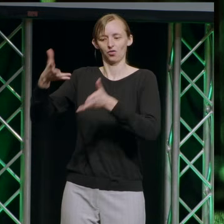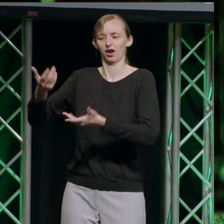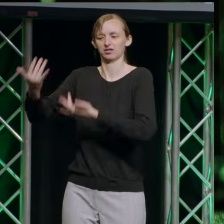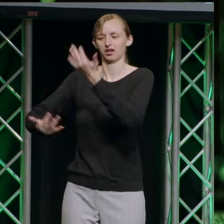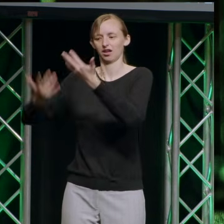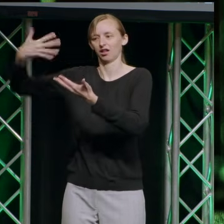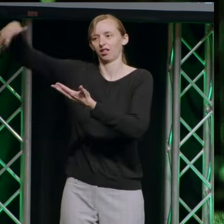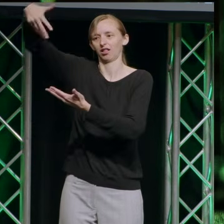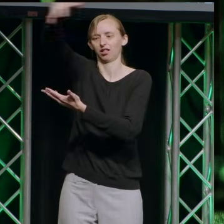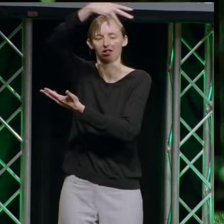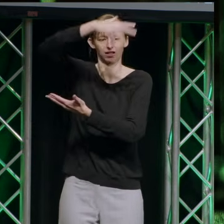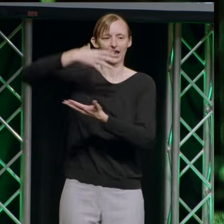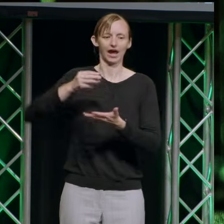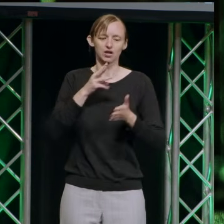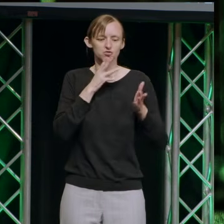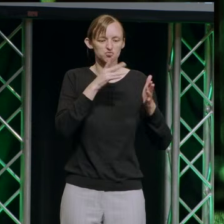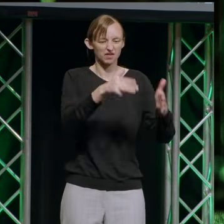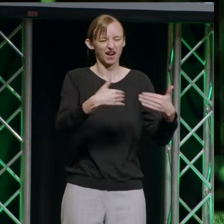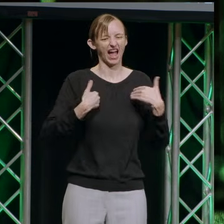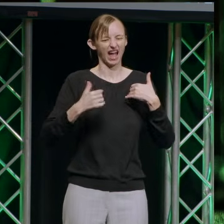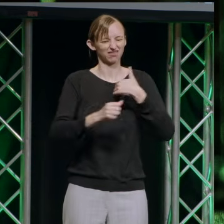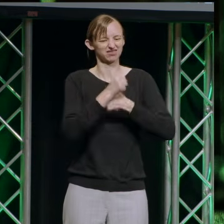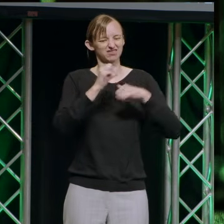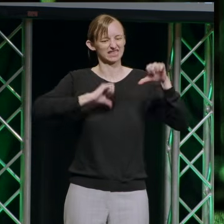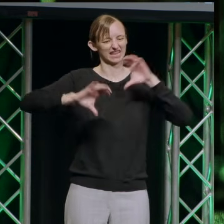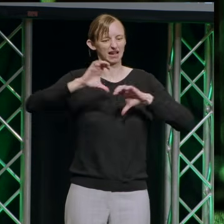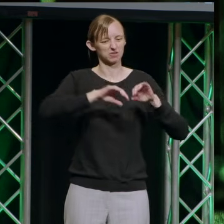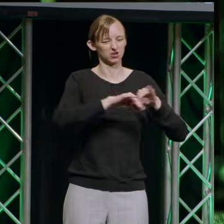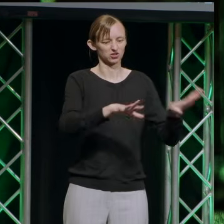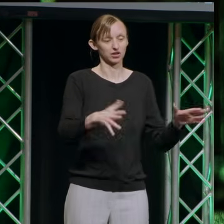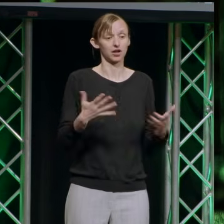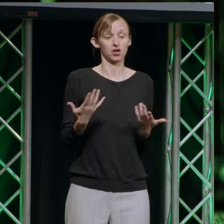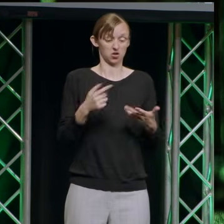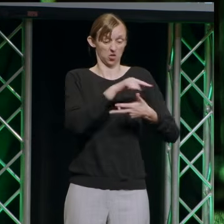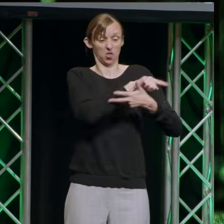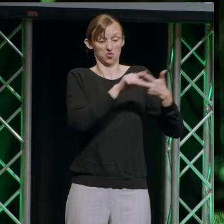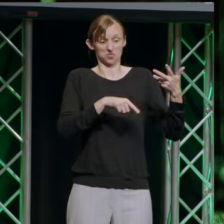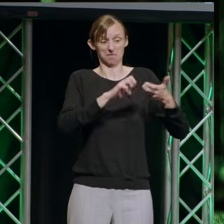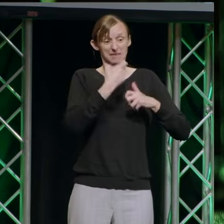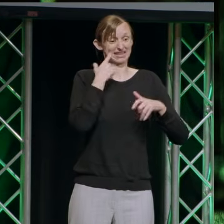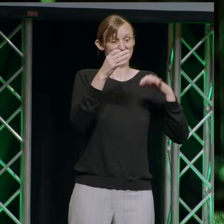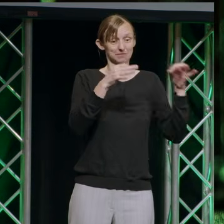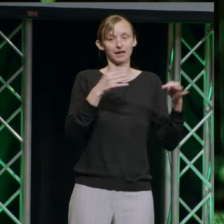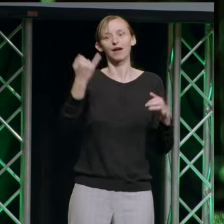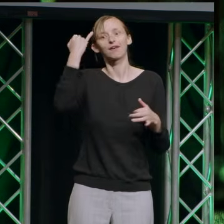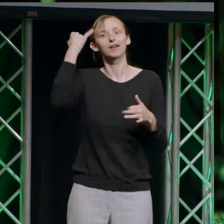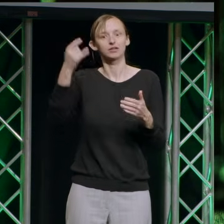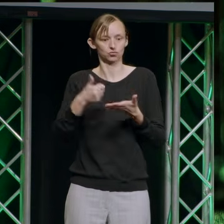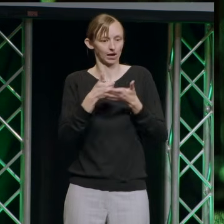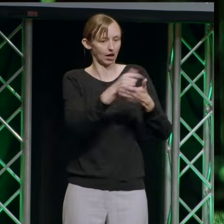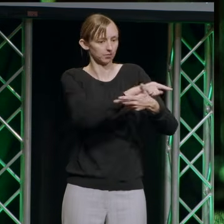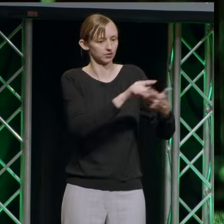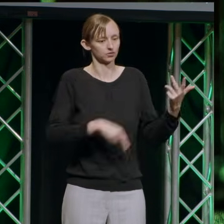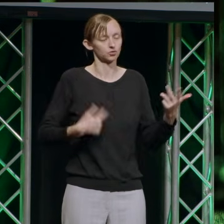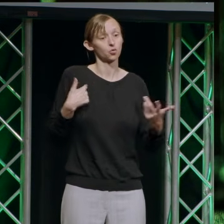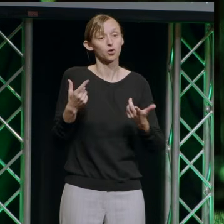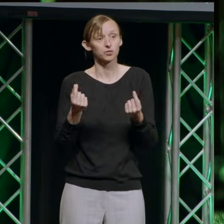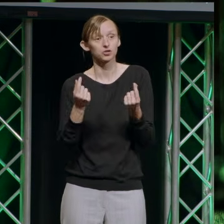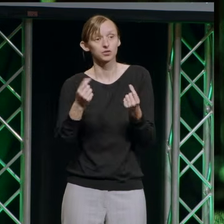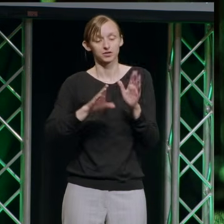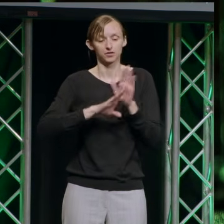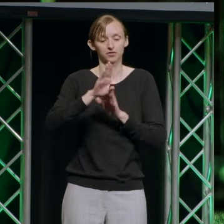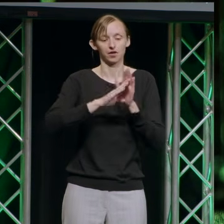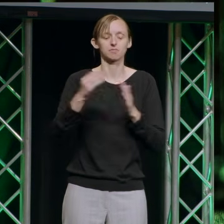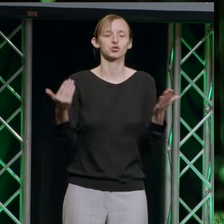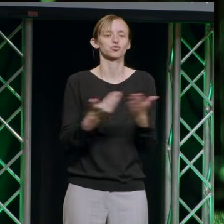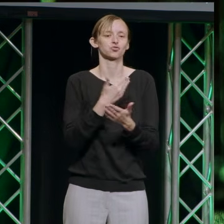with toxins. And I'm excited to show you a solution that affects all three of these problems. So what are we really doing? We've developed a